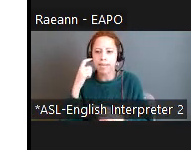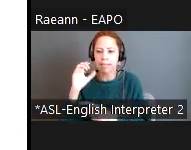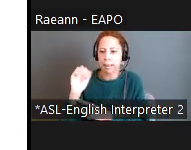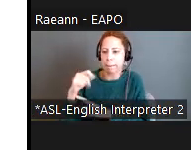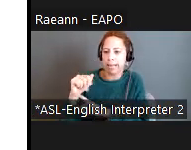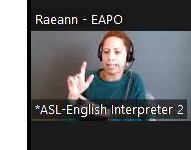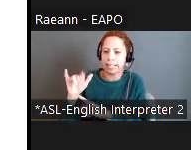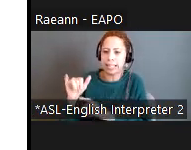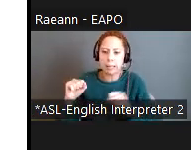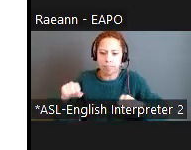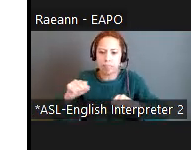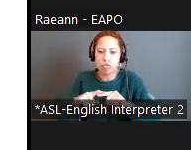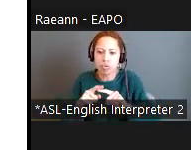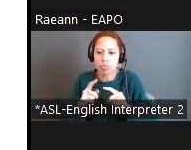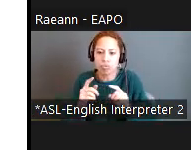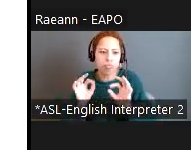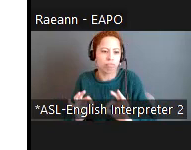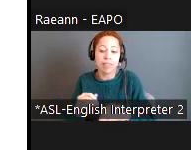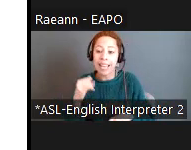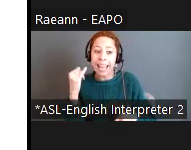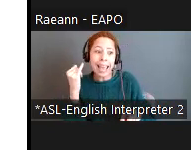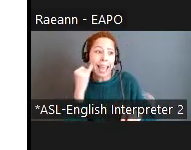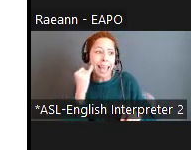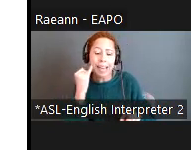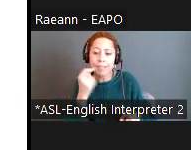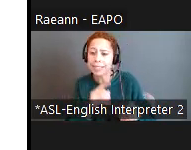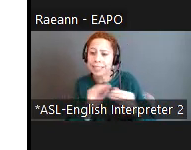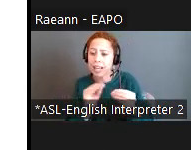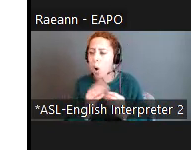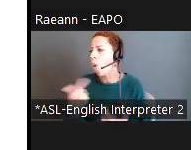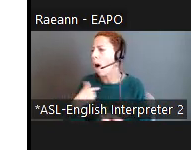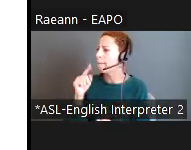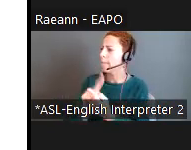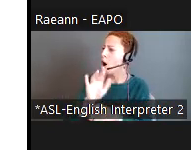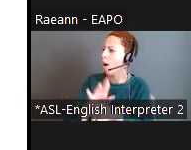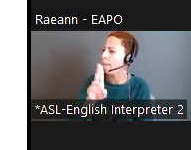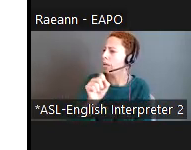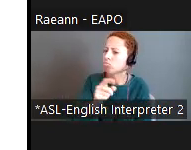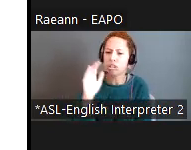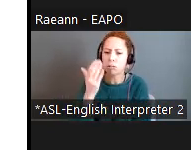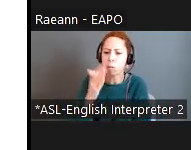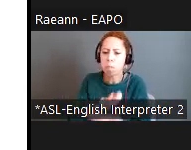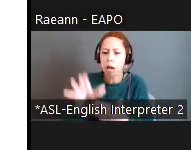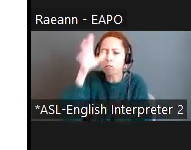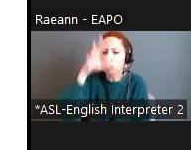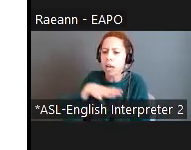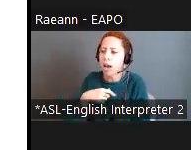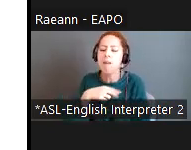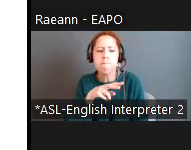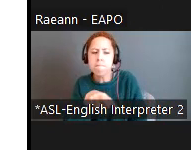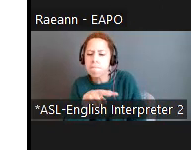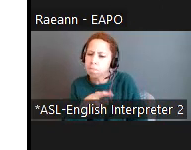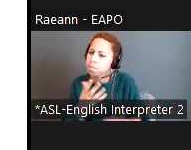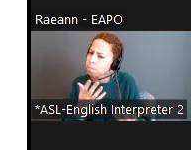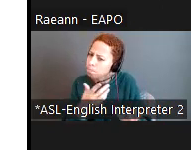they're saying, I just met this guy on a bus, seemed really nice, I want to pick him, I'm going to have questions of whether or not this